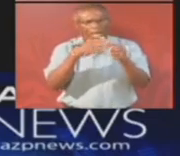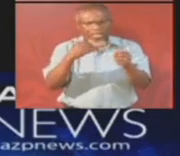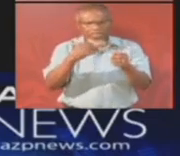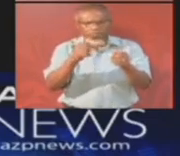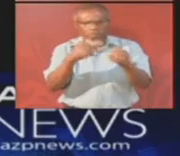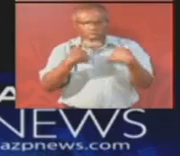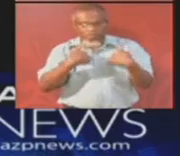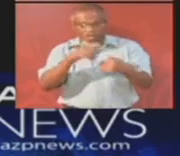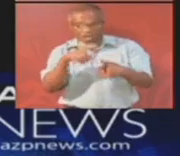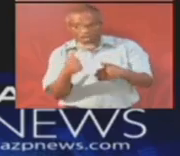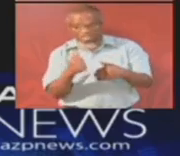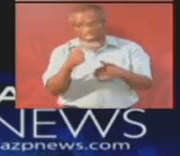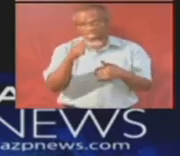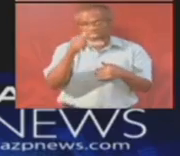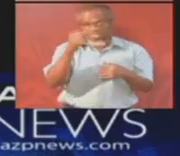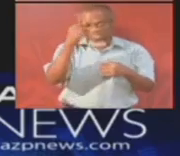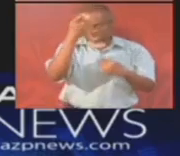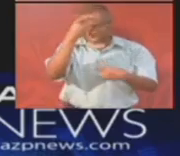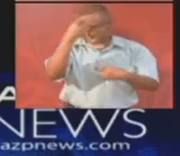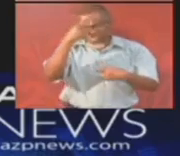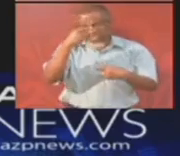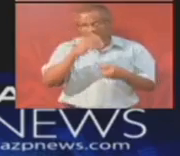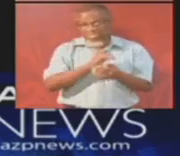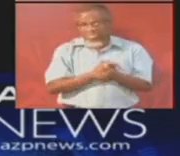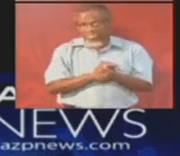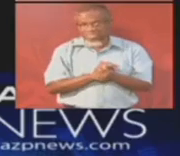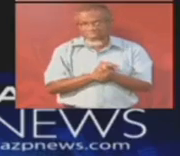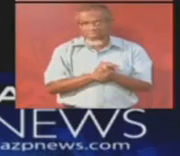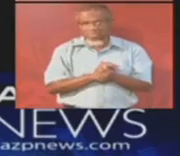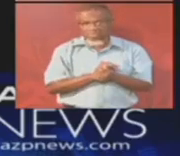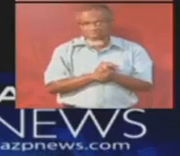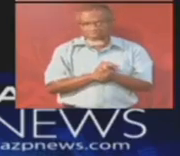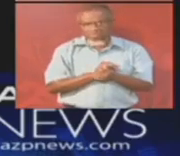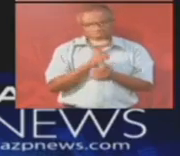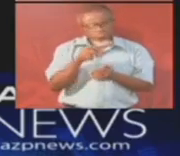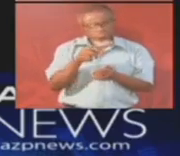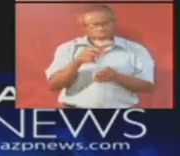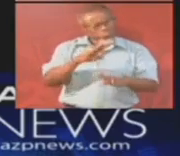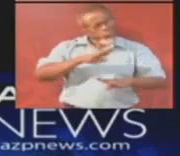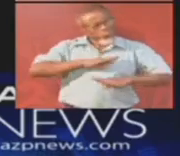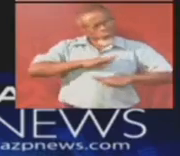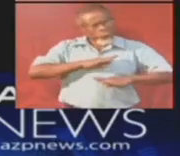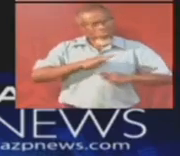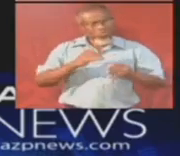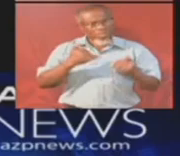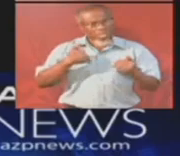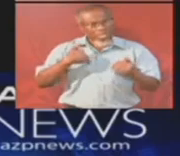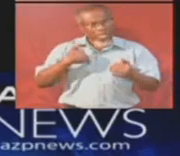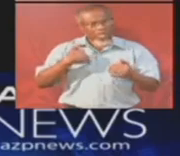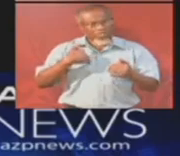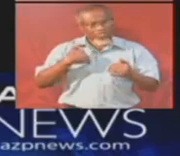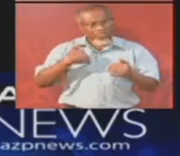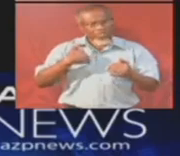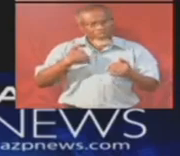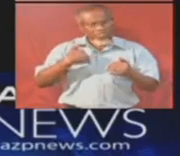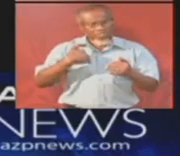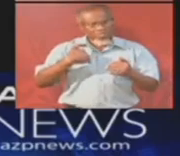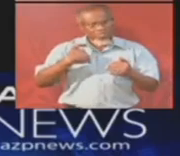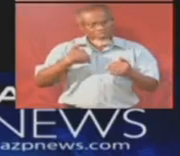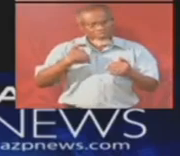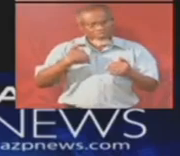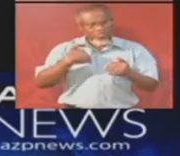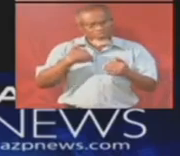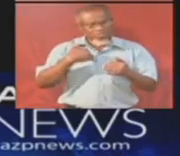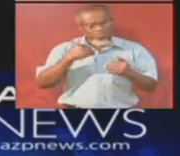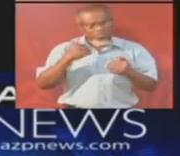you satisfied that enough of these people who were on the initial priority list of the government did receive the vaccine? Because